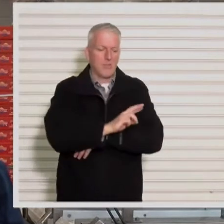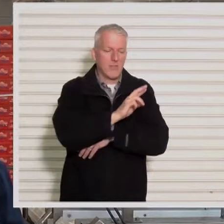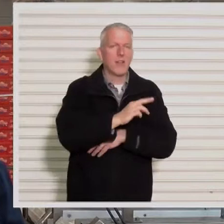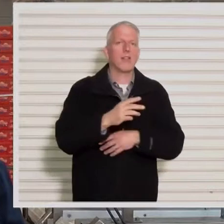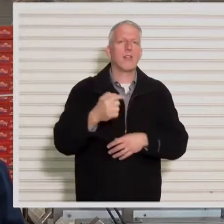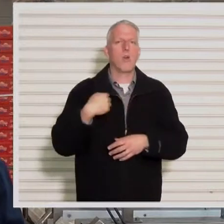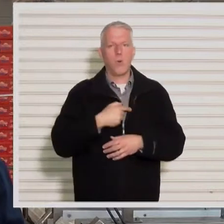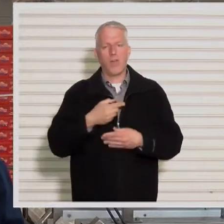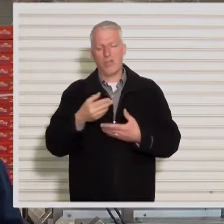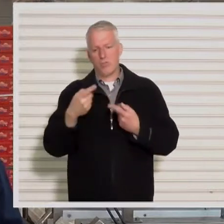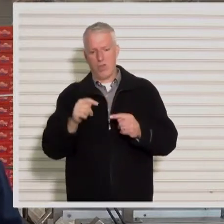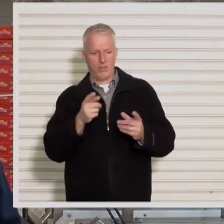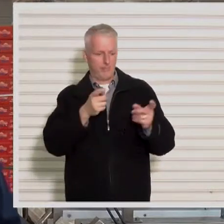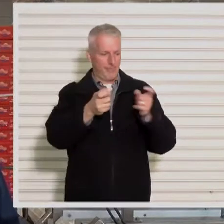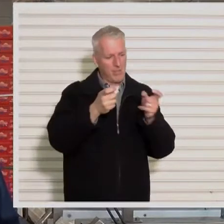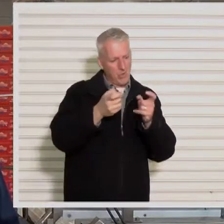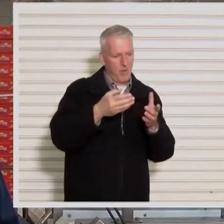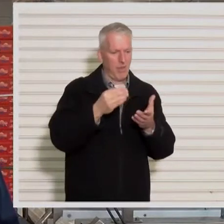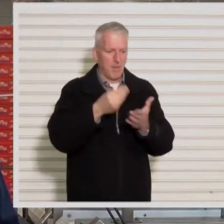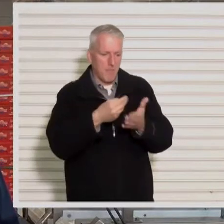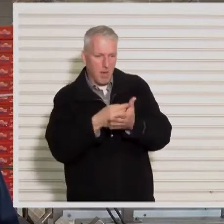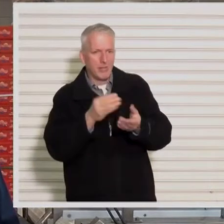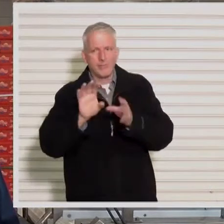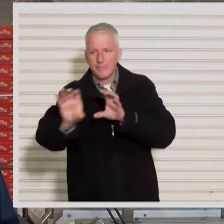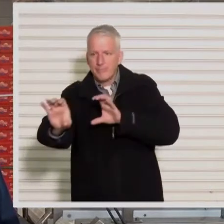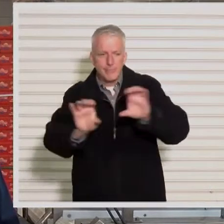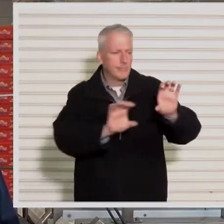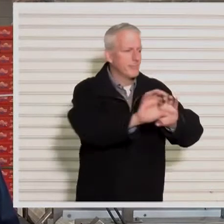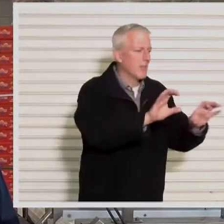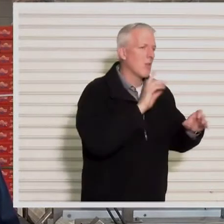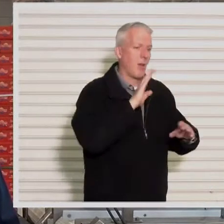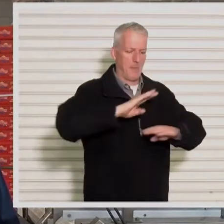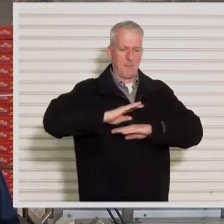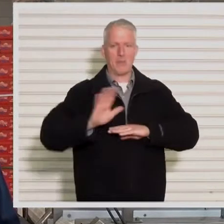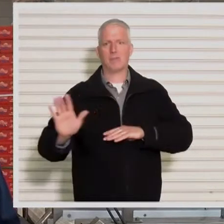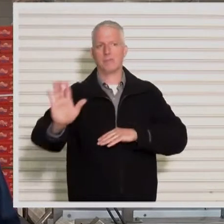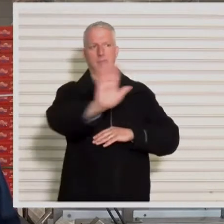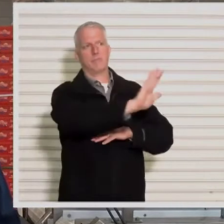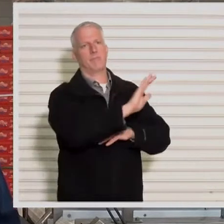administrate so that we meet the needs of our folks.